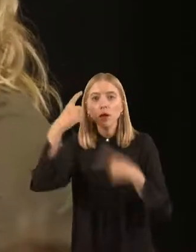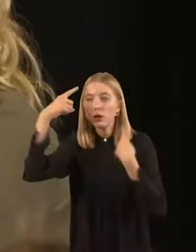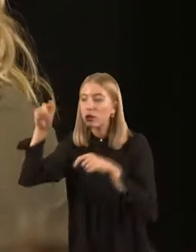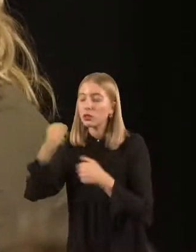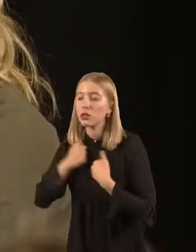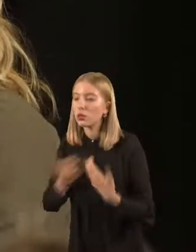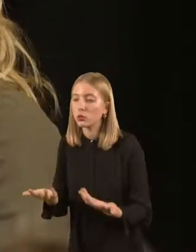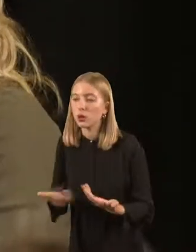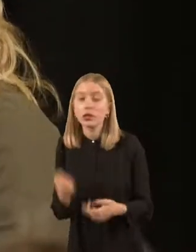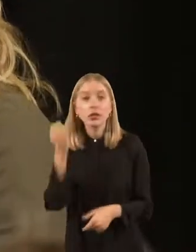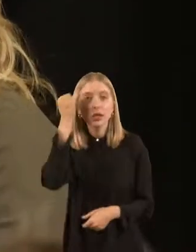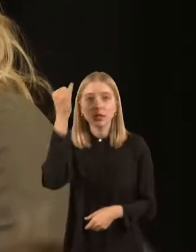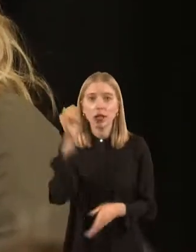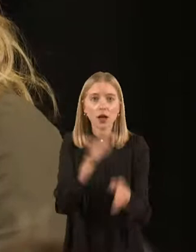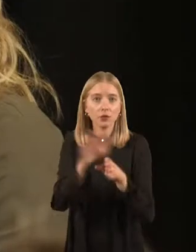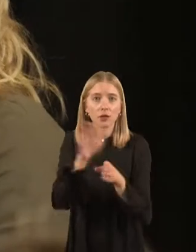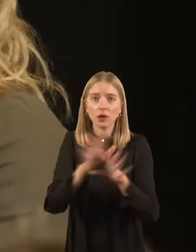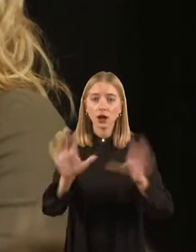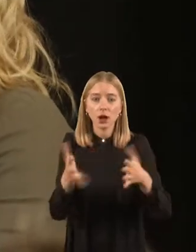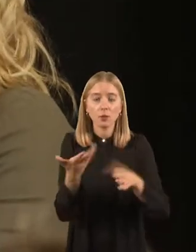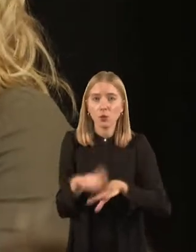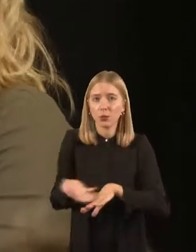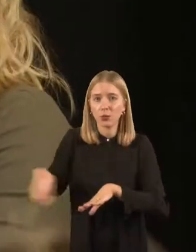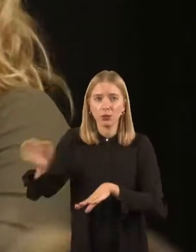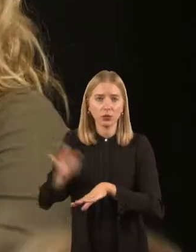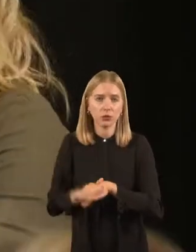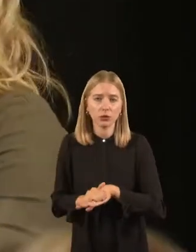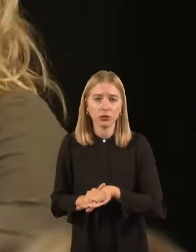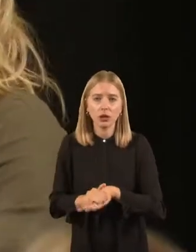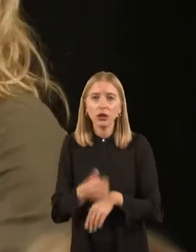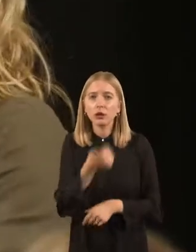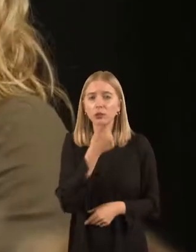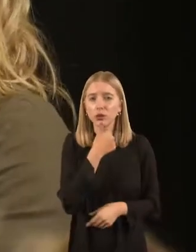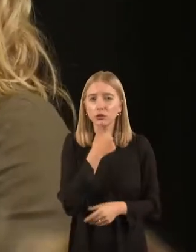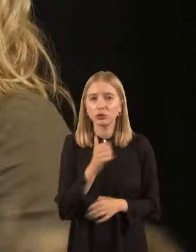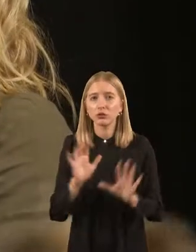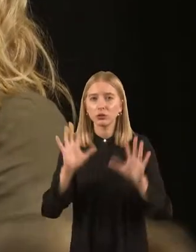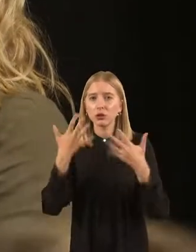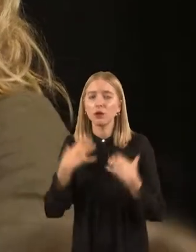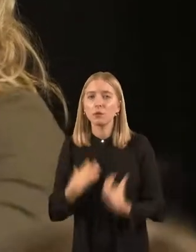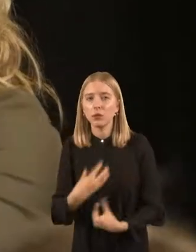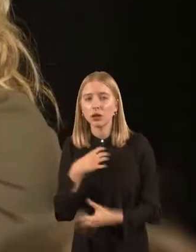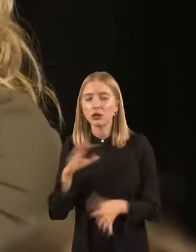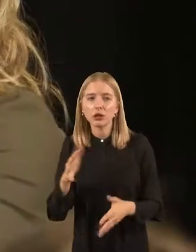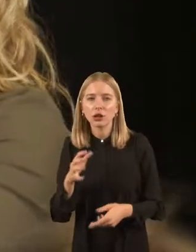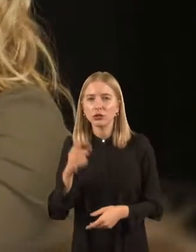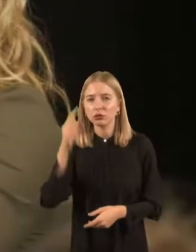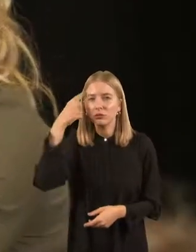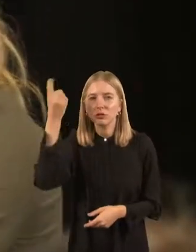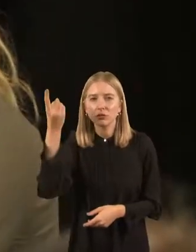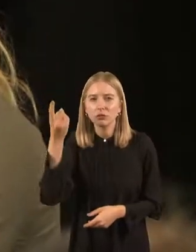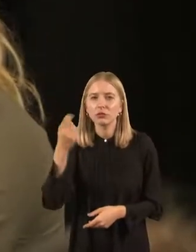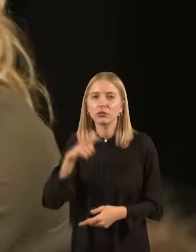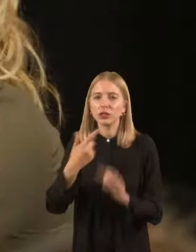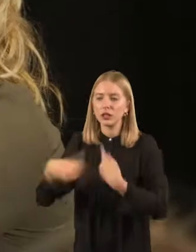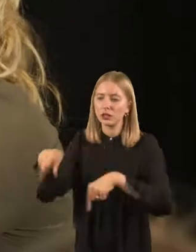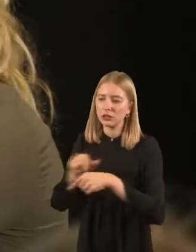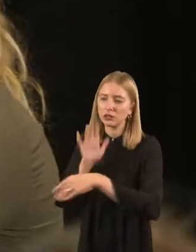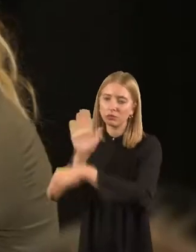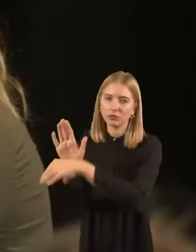lack competences and capacities. And the mechanisms to adopt decisions